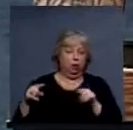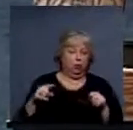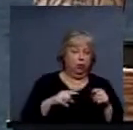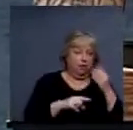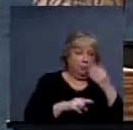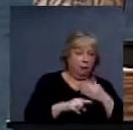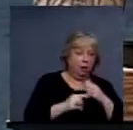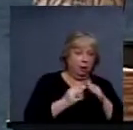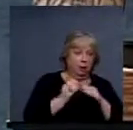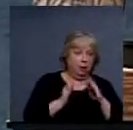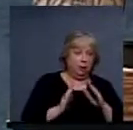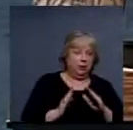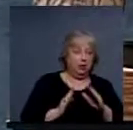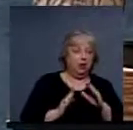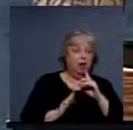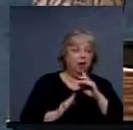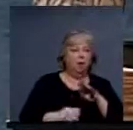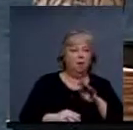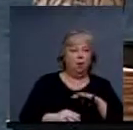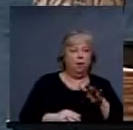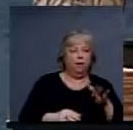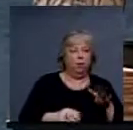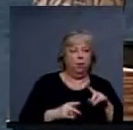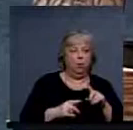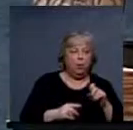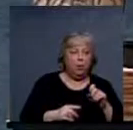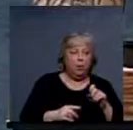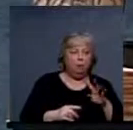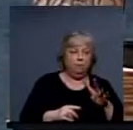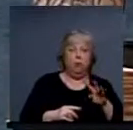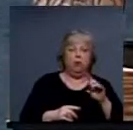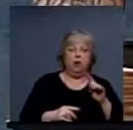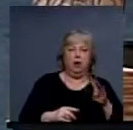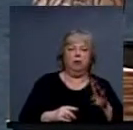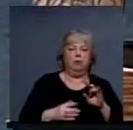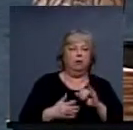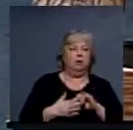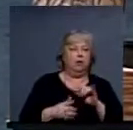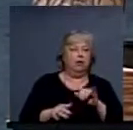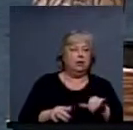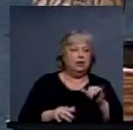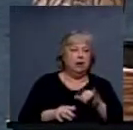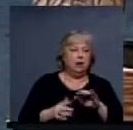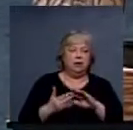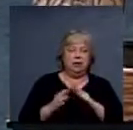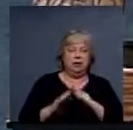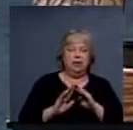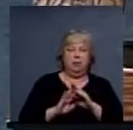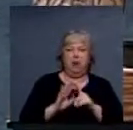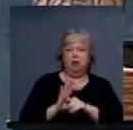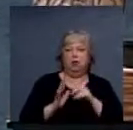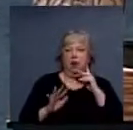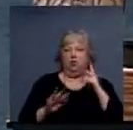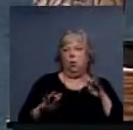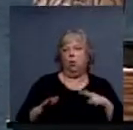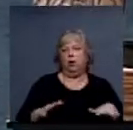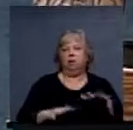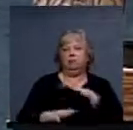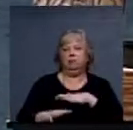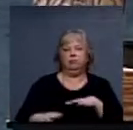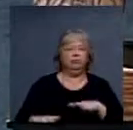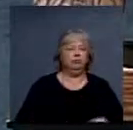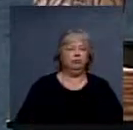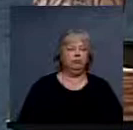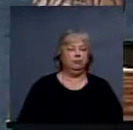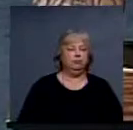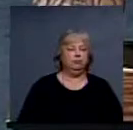the measurements were only 44.4 decibels, and that's equivalent of a just standard city background noise. We could